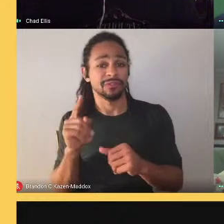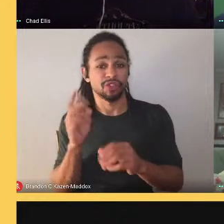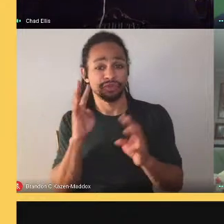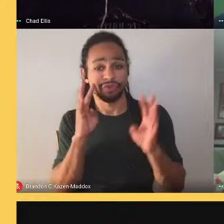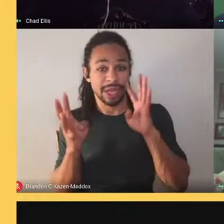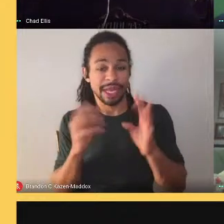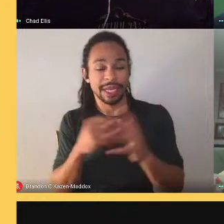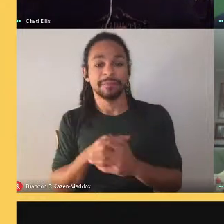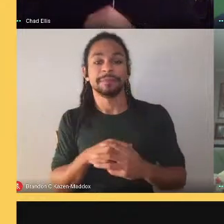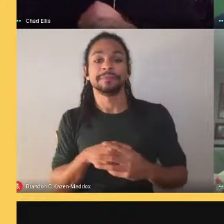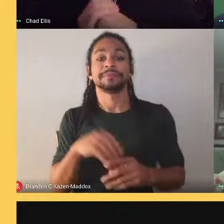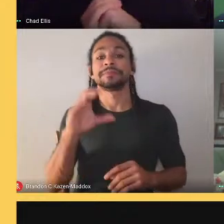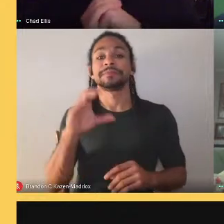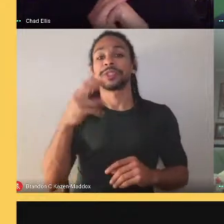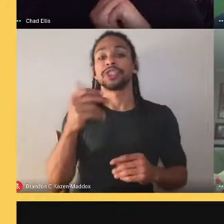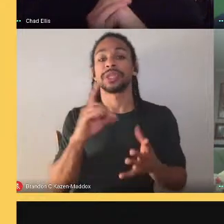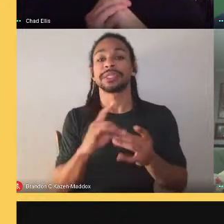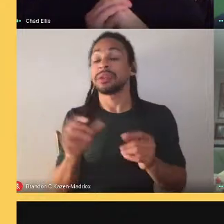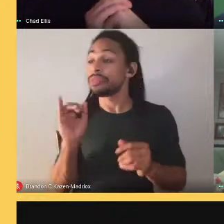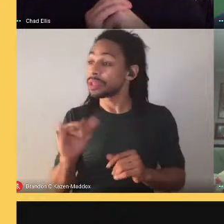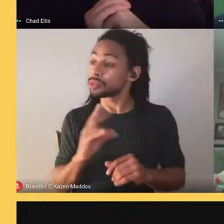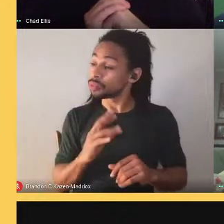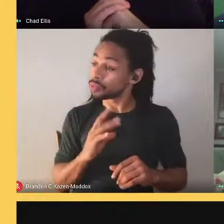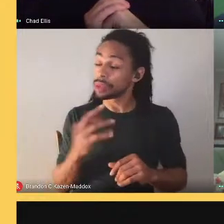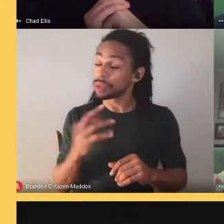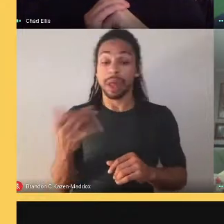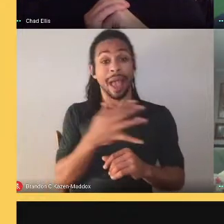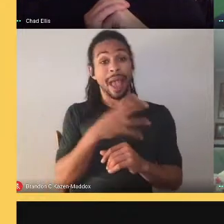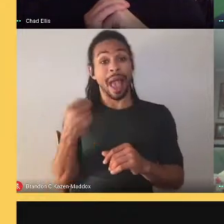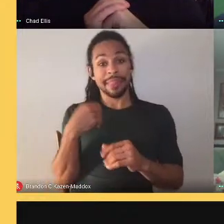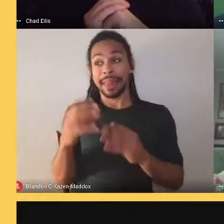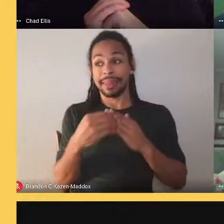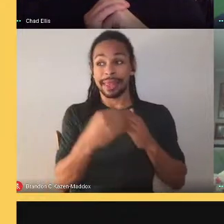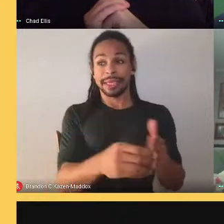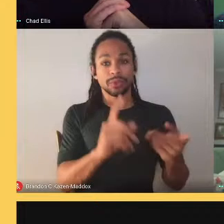next question, which I think will also be...